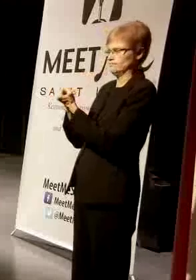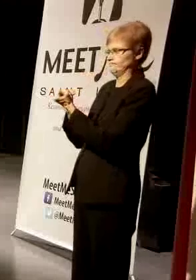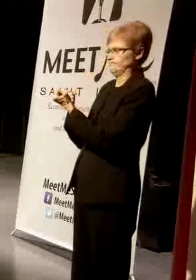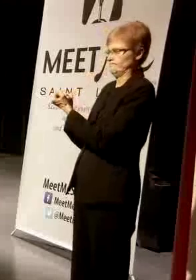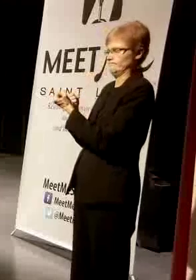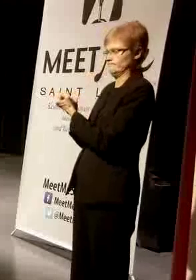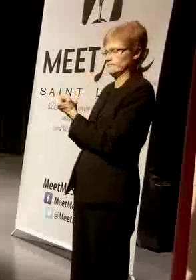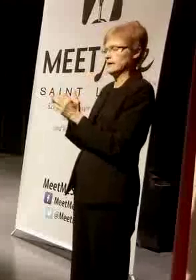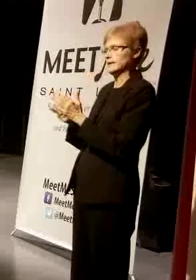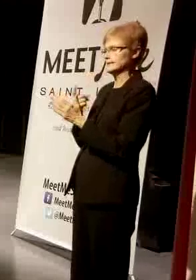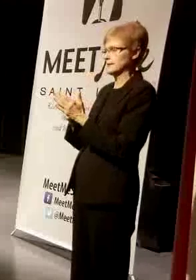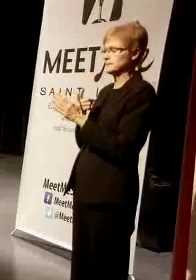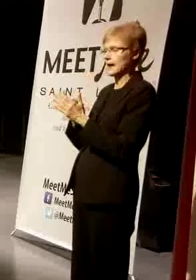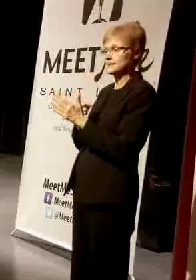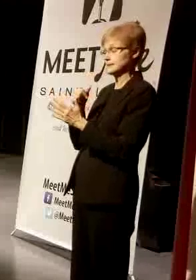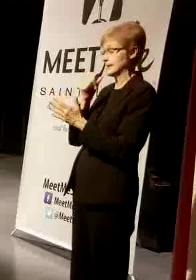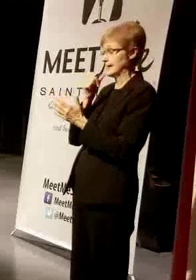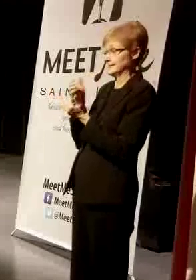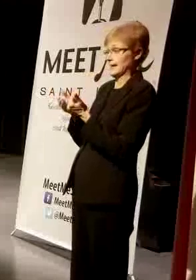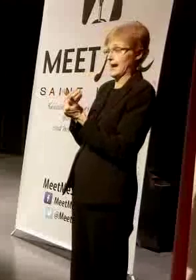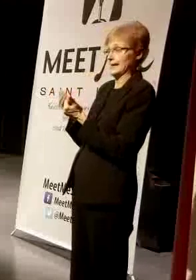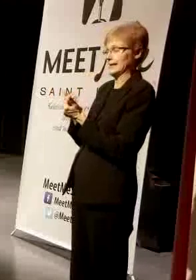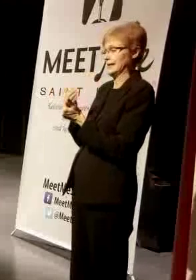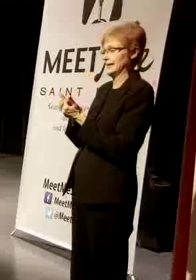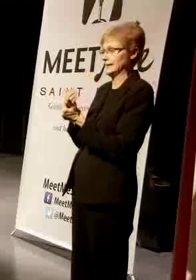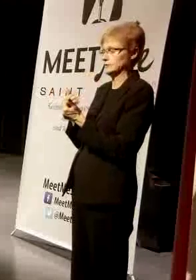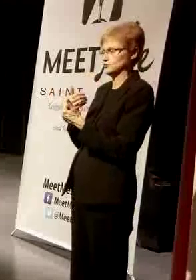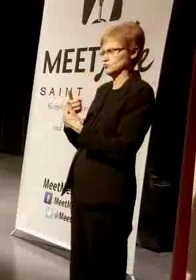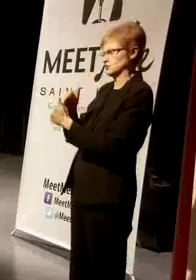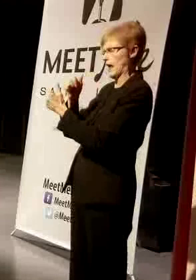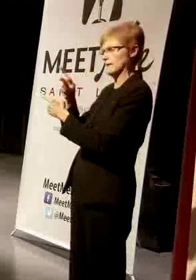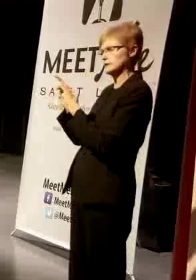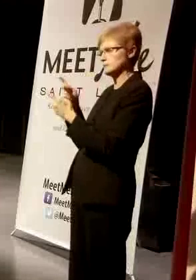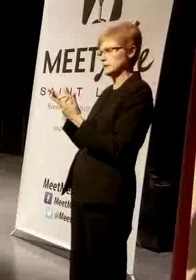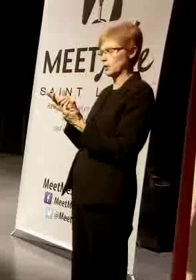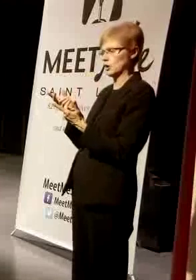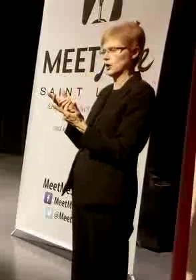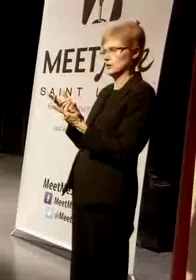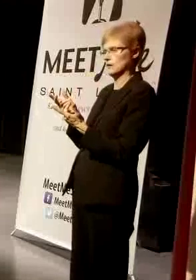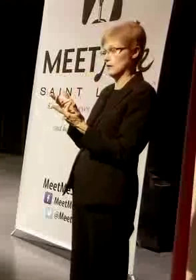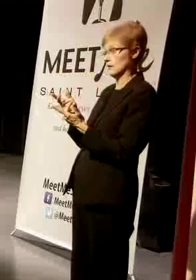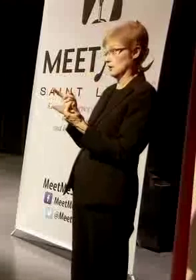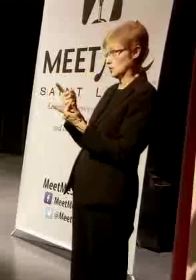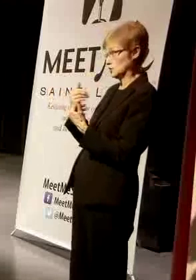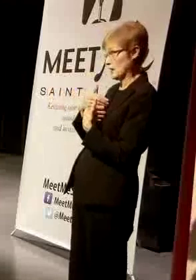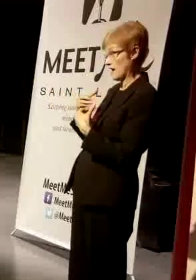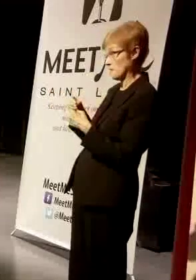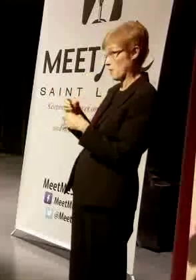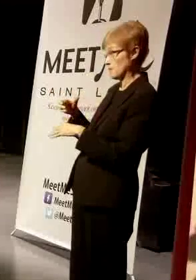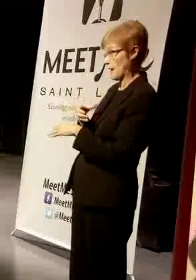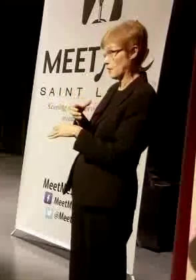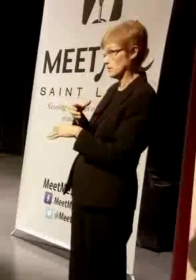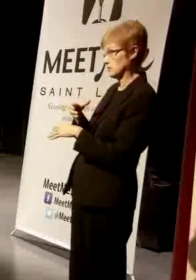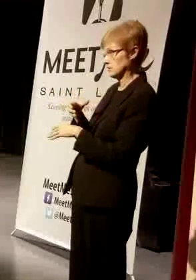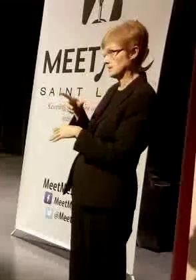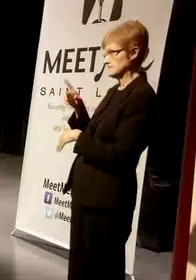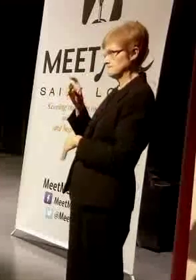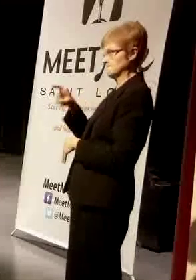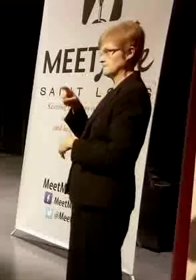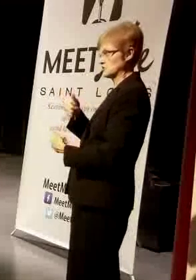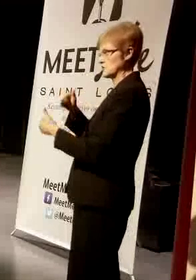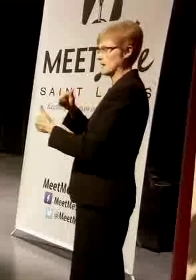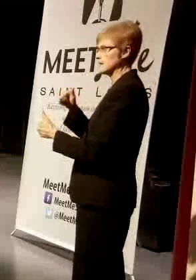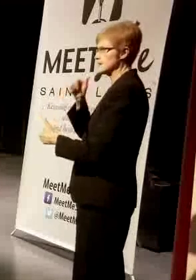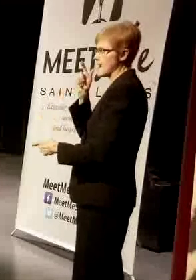is sometimes not the easiest thing to challenge people who may be perceived to have more power than you to say, hey, that's